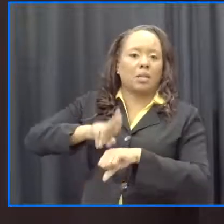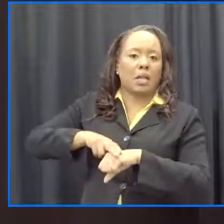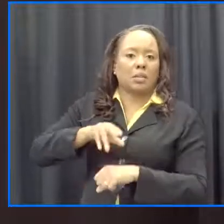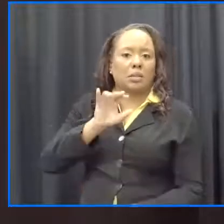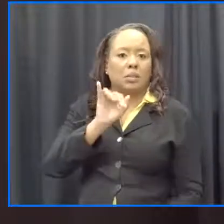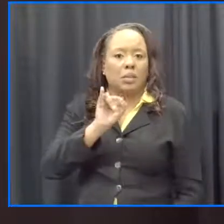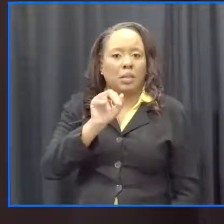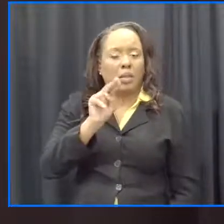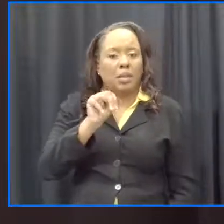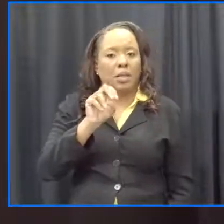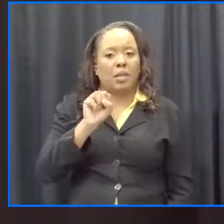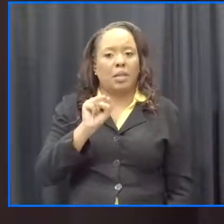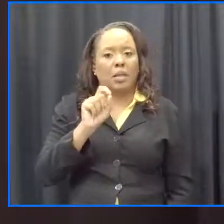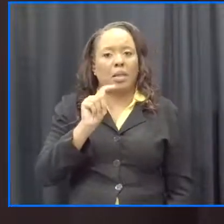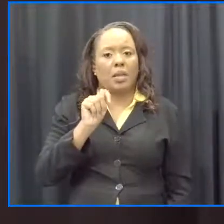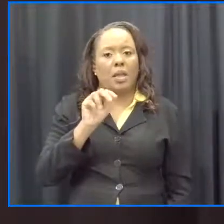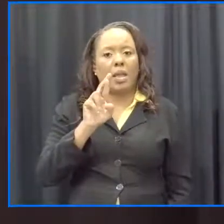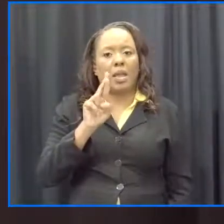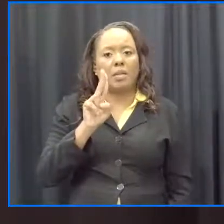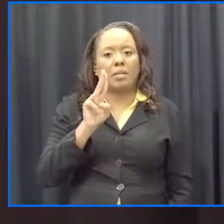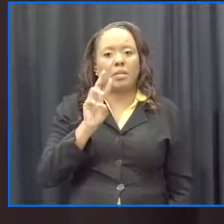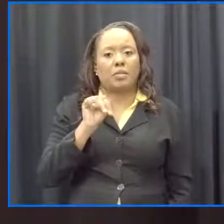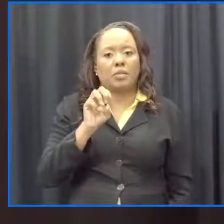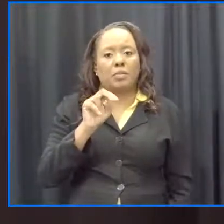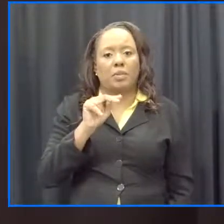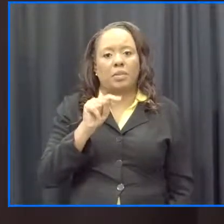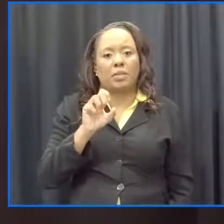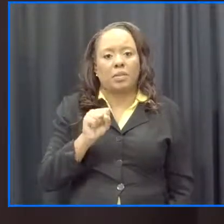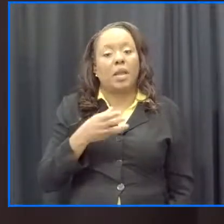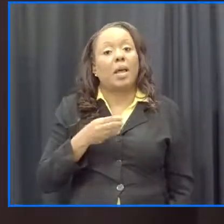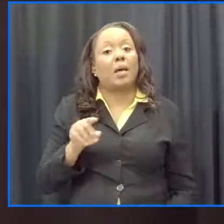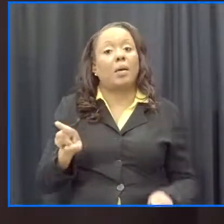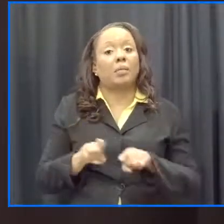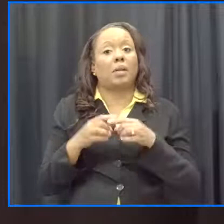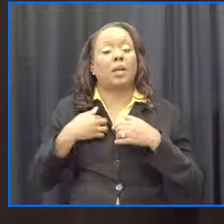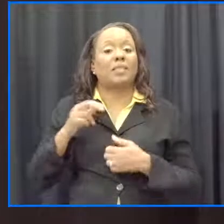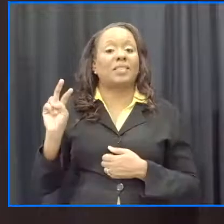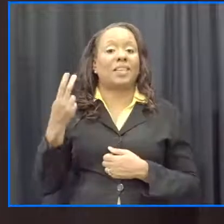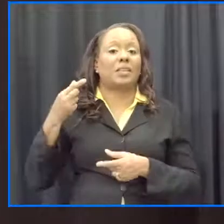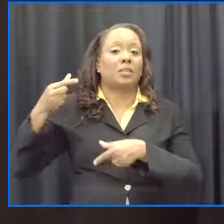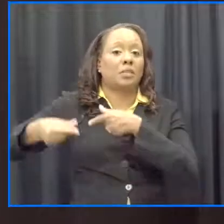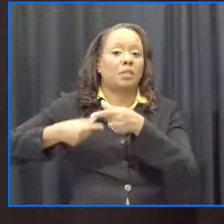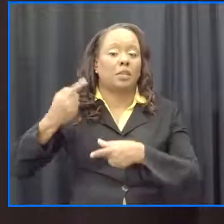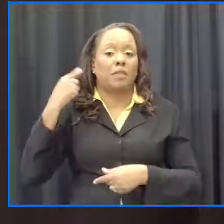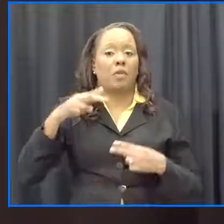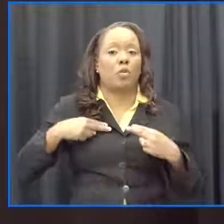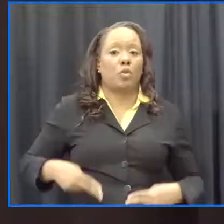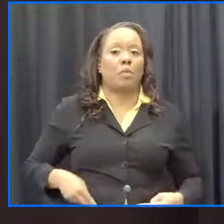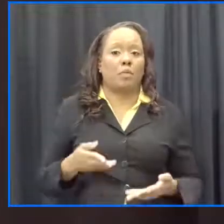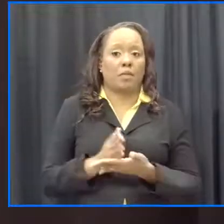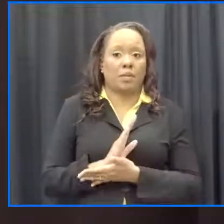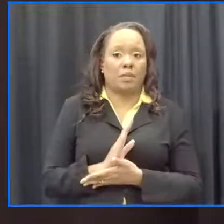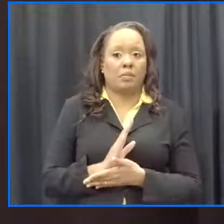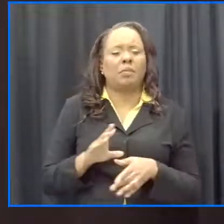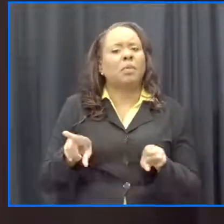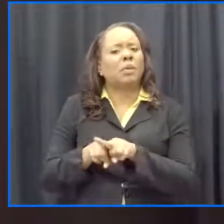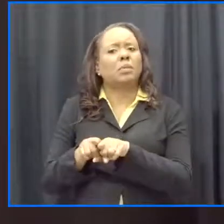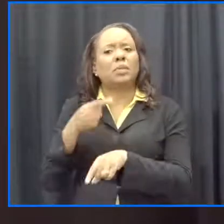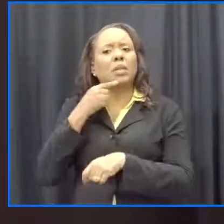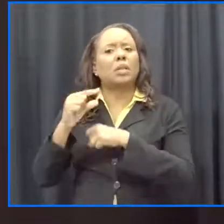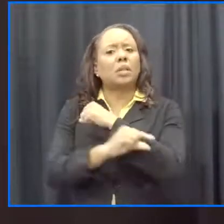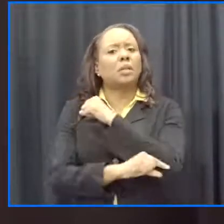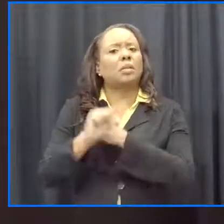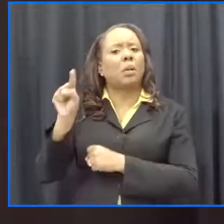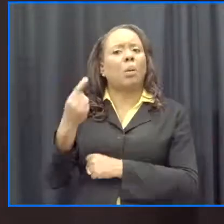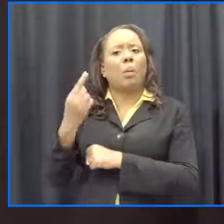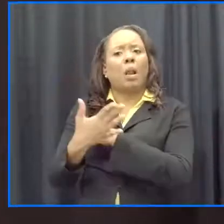been referred to as second-generation human rights. He also stated that Guyana is the only country that has gone